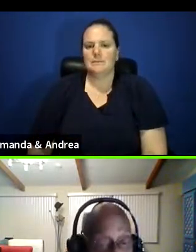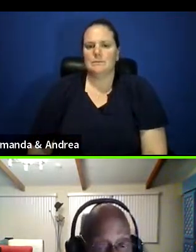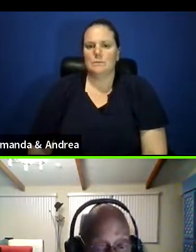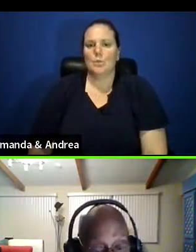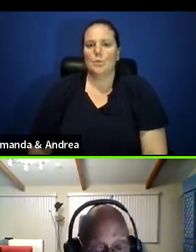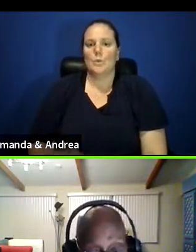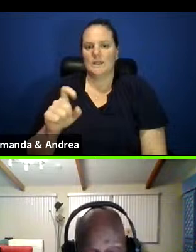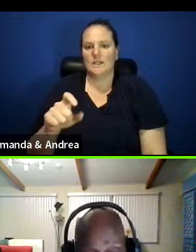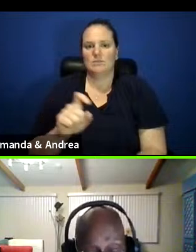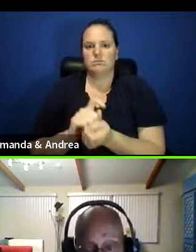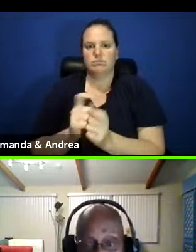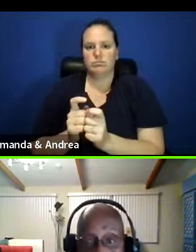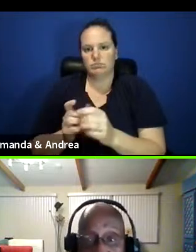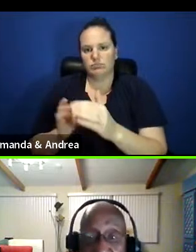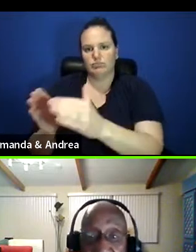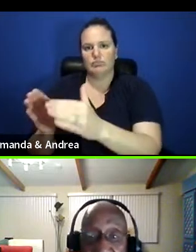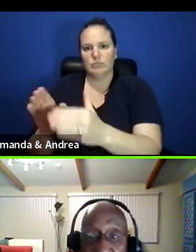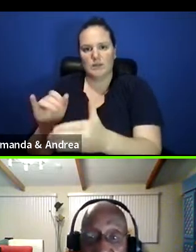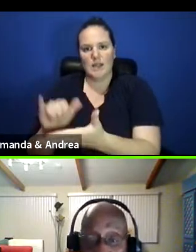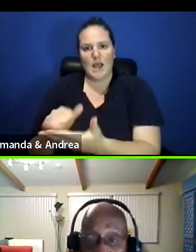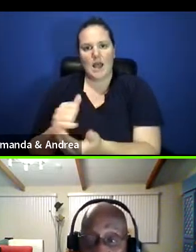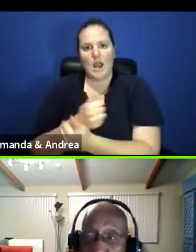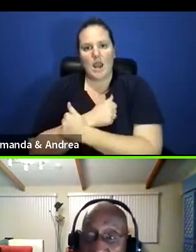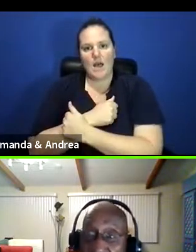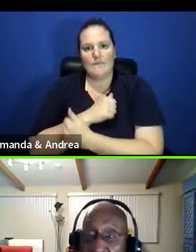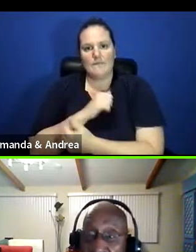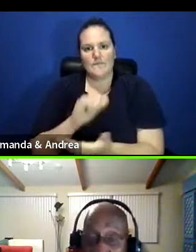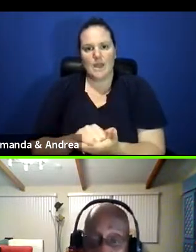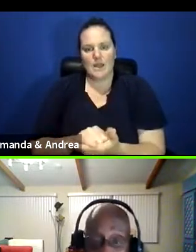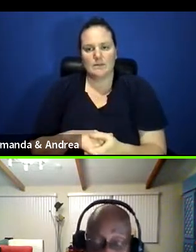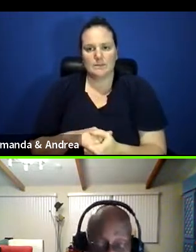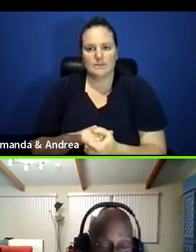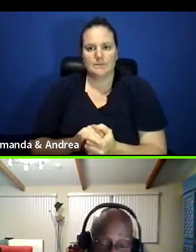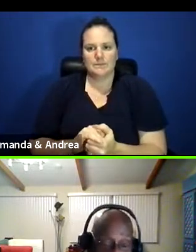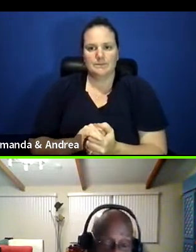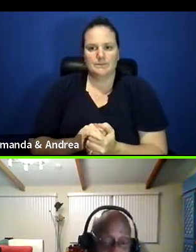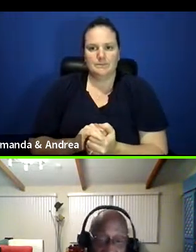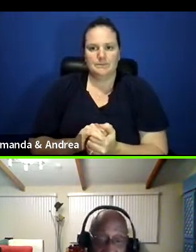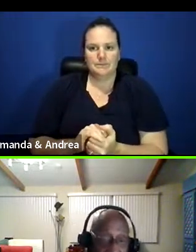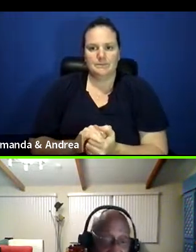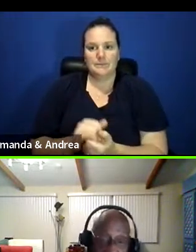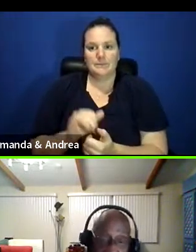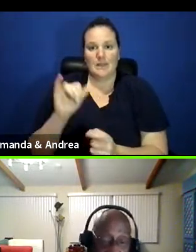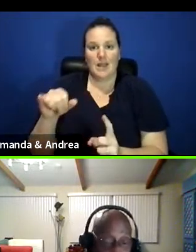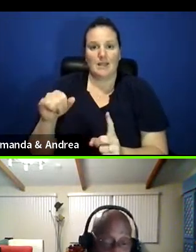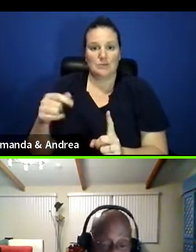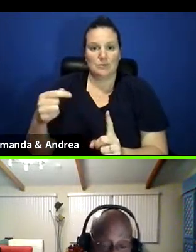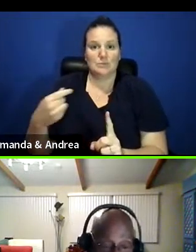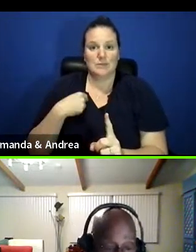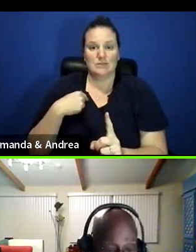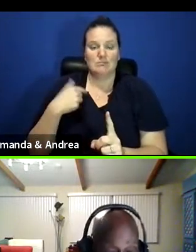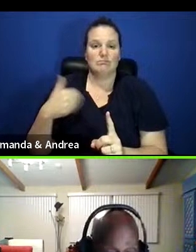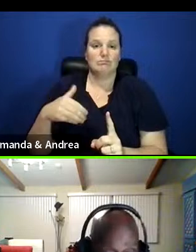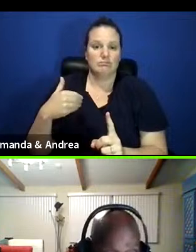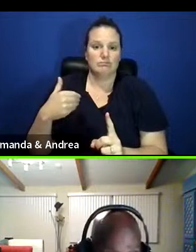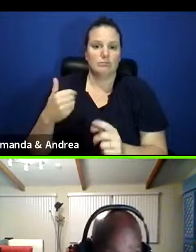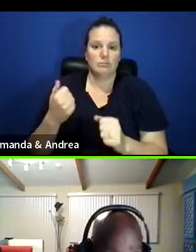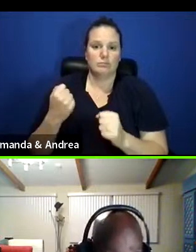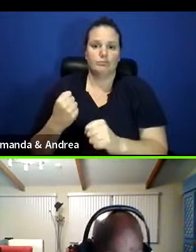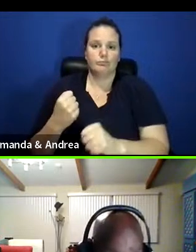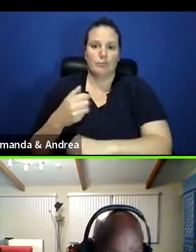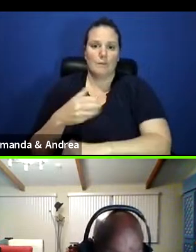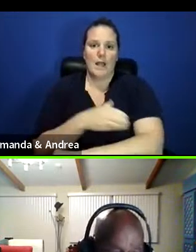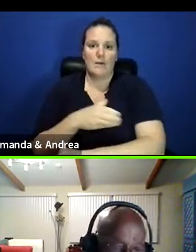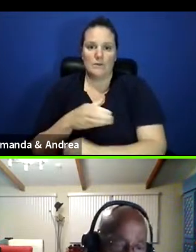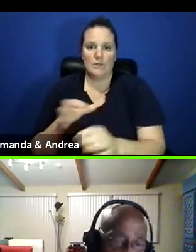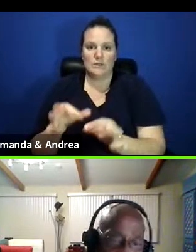course correct. I love it. And I just think that to me is one of the most powerful